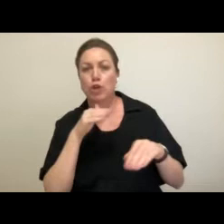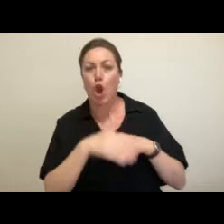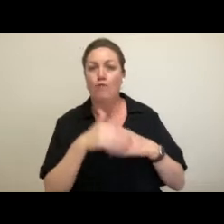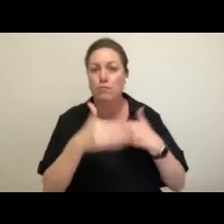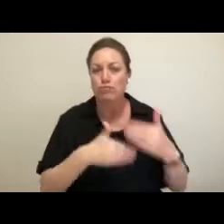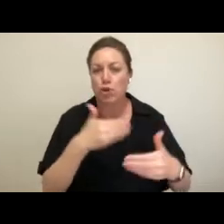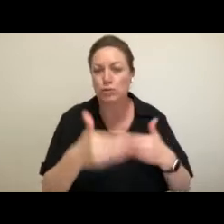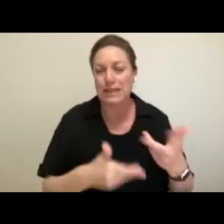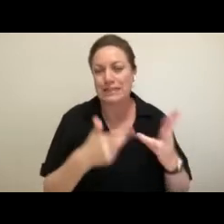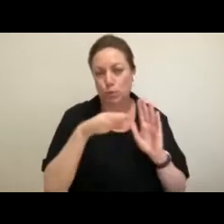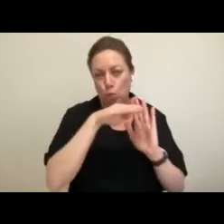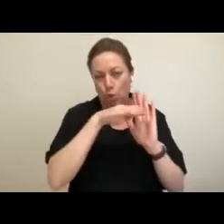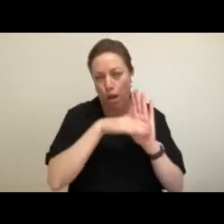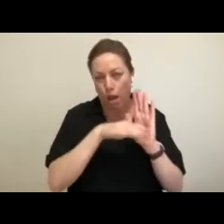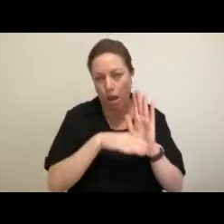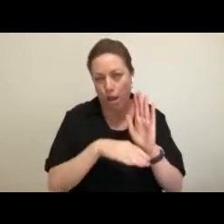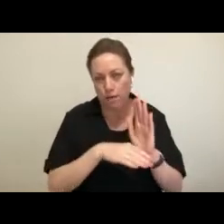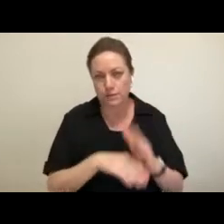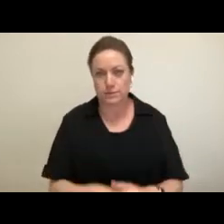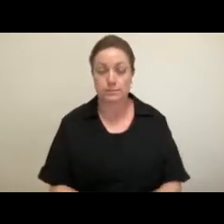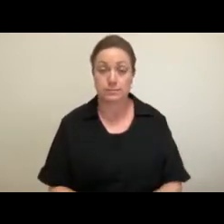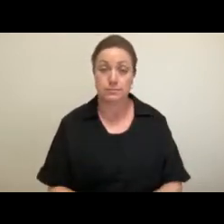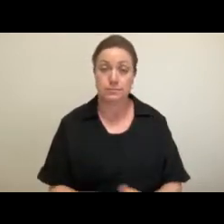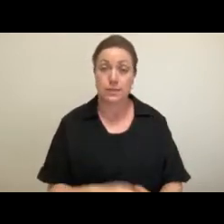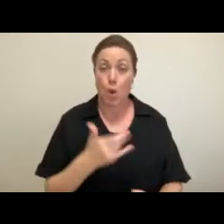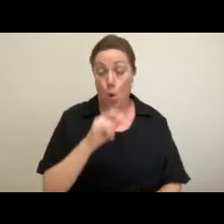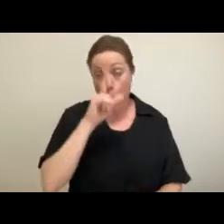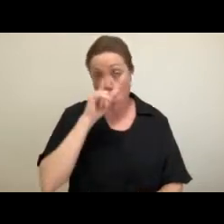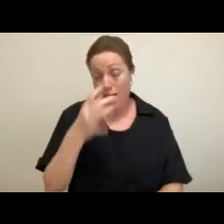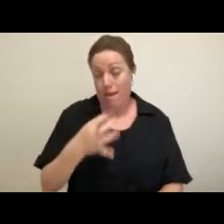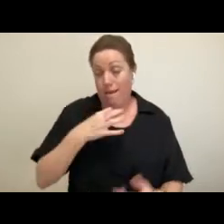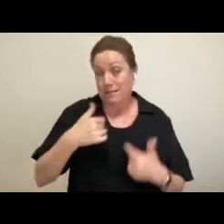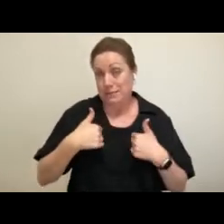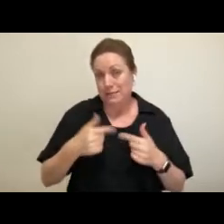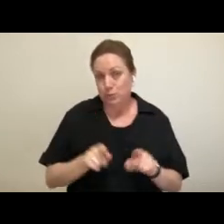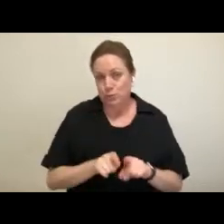also available to support.